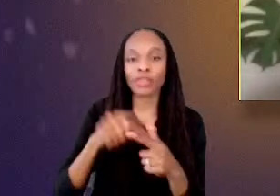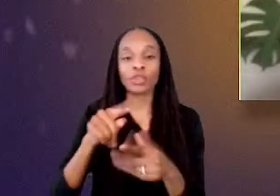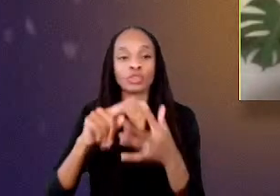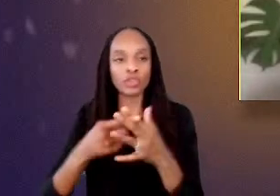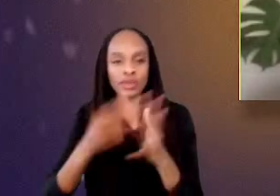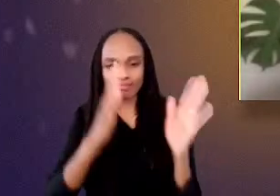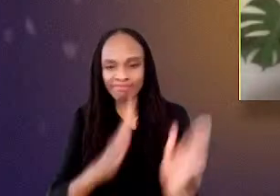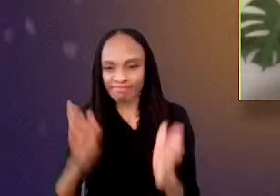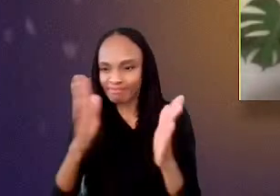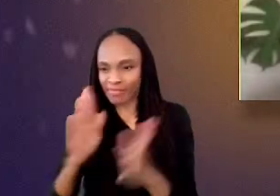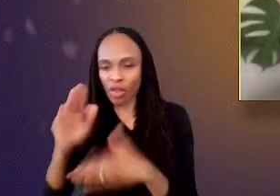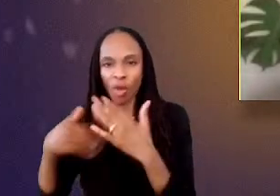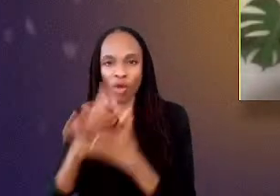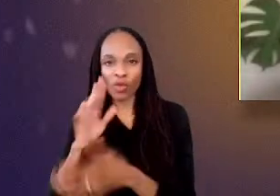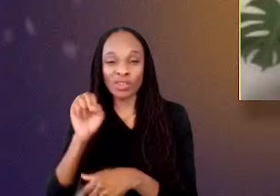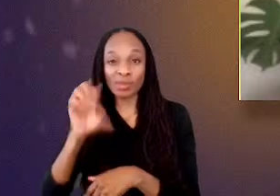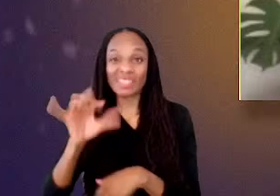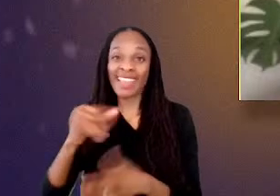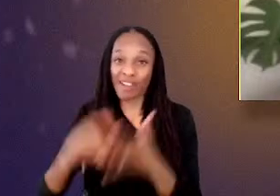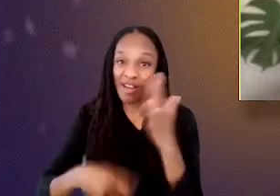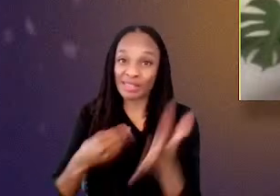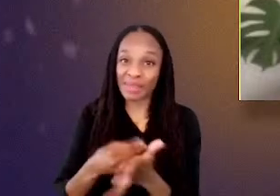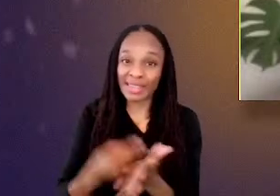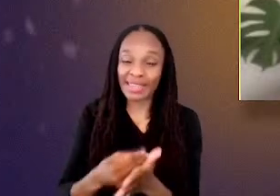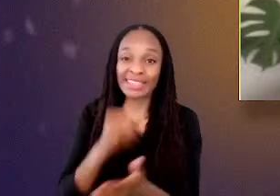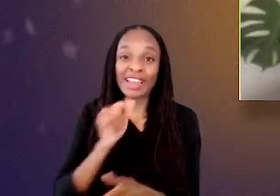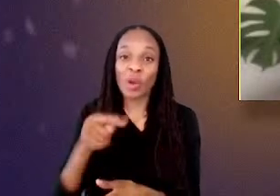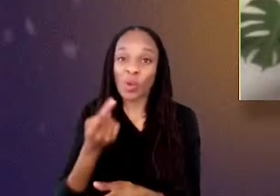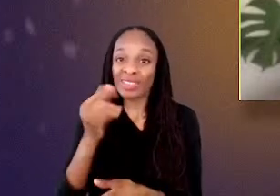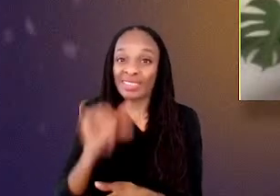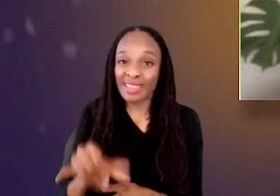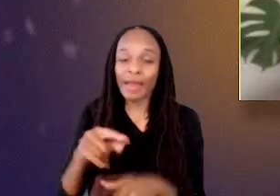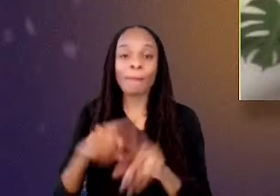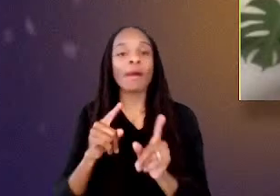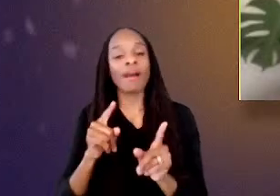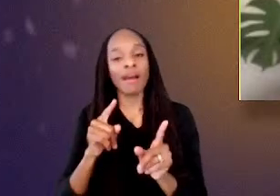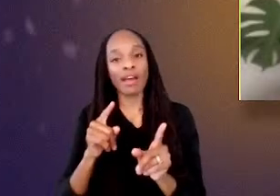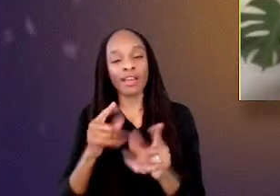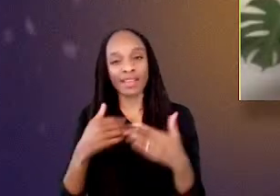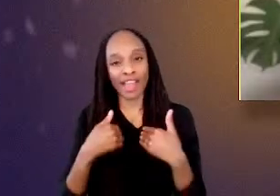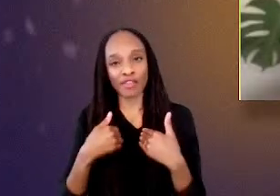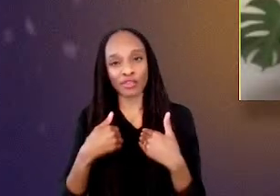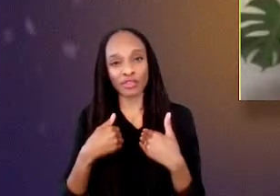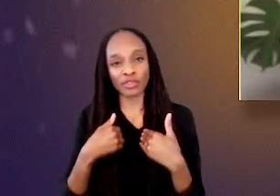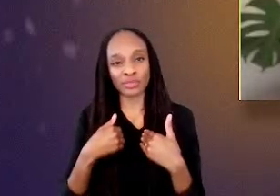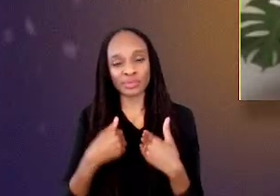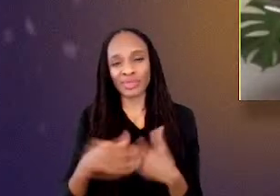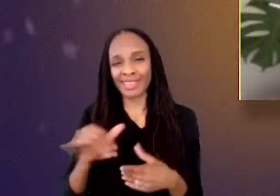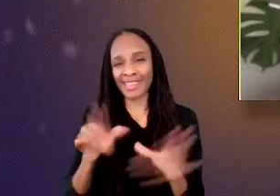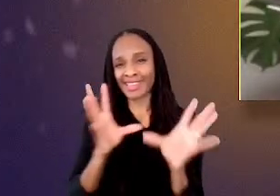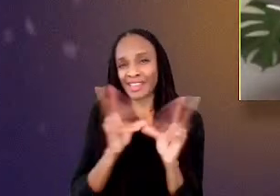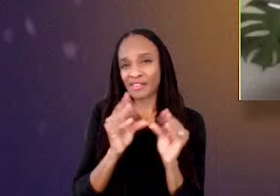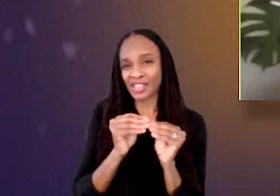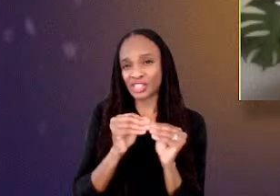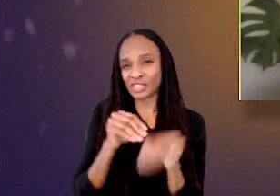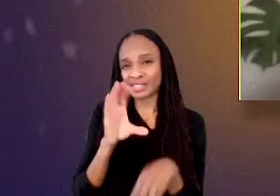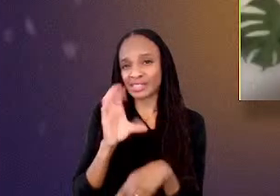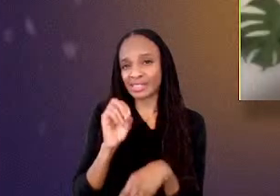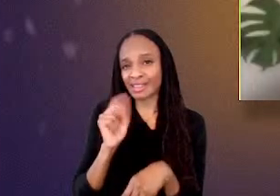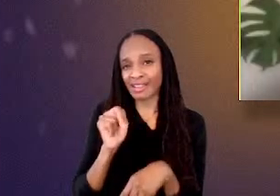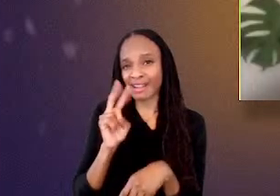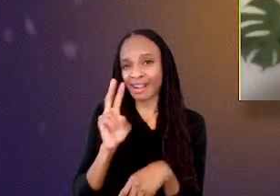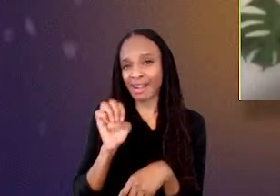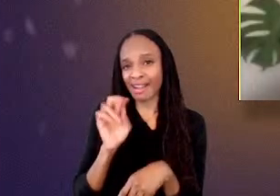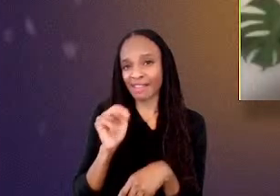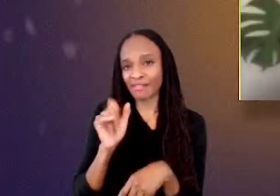of your submissions. They cost money. Not only do they cost money, but then there are kind of conventions of marketing to